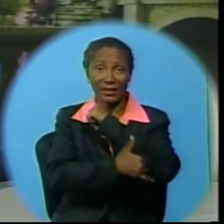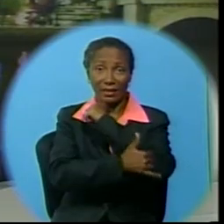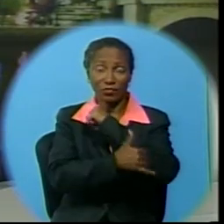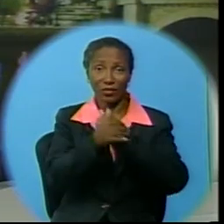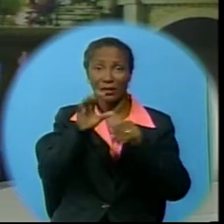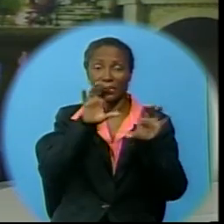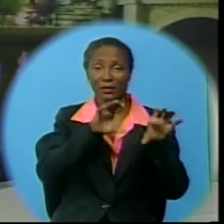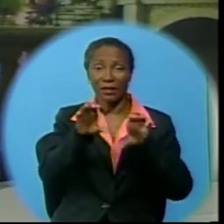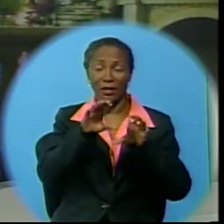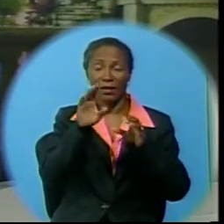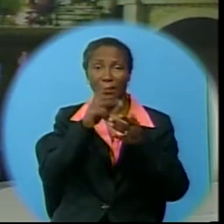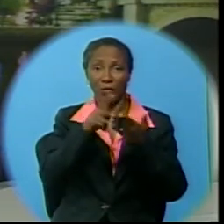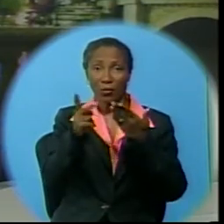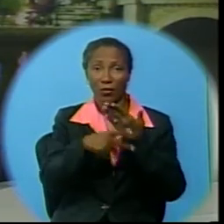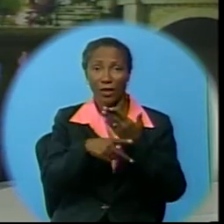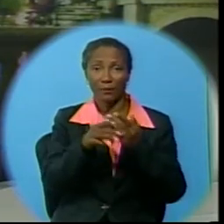program.